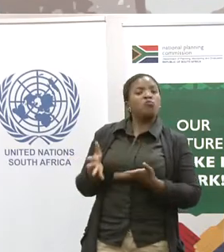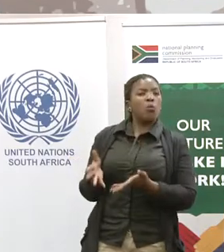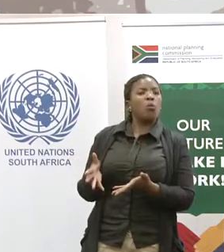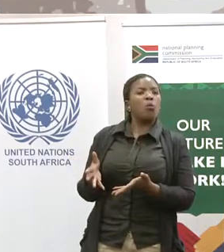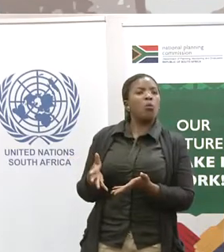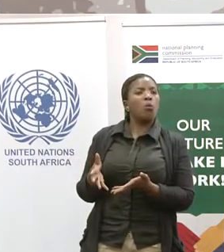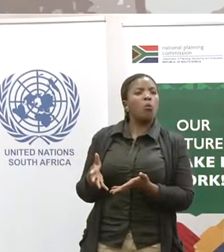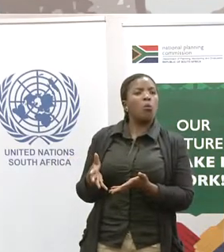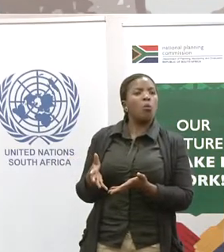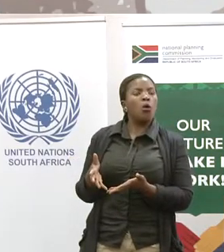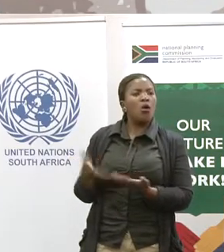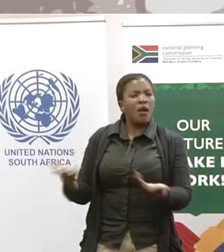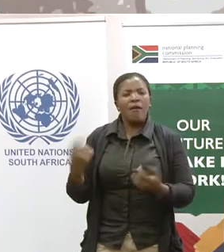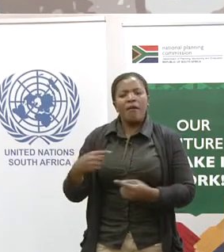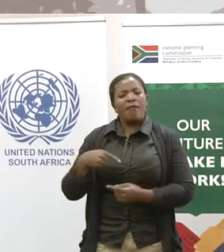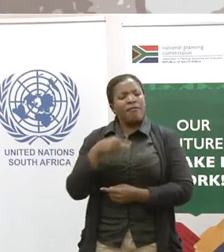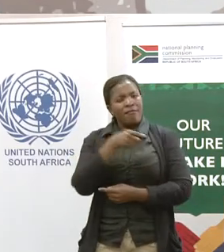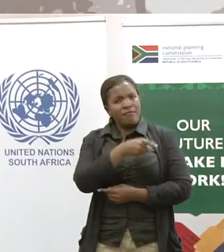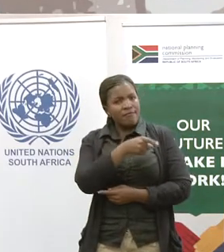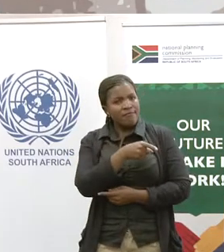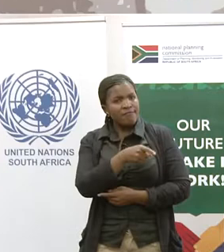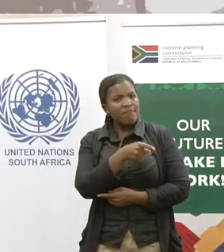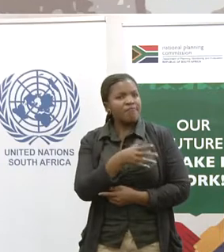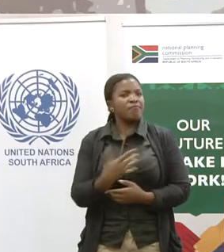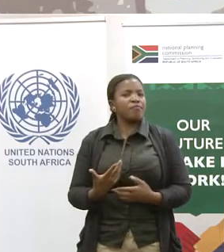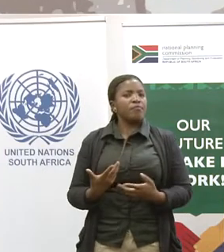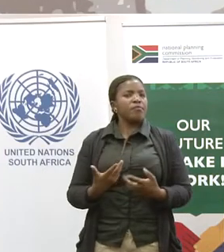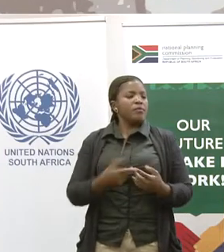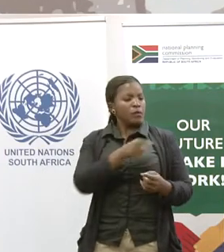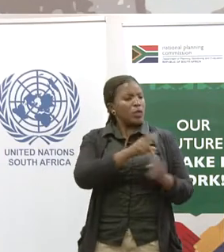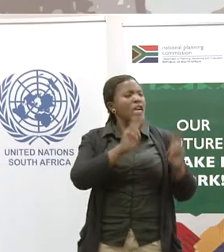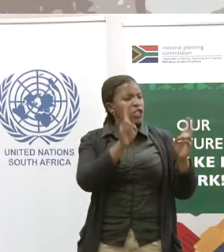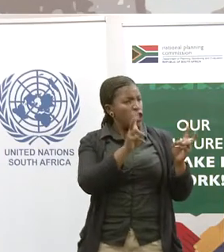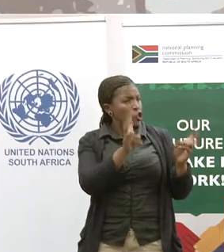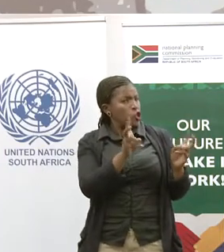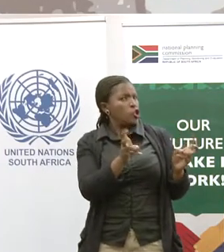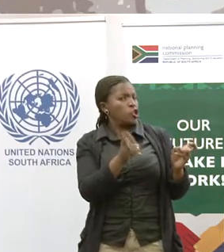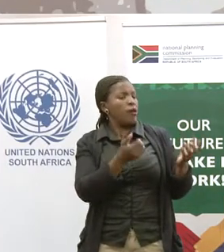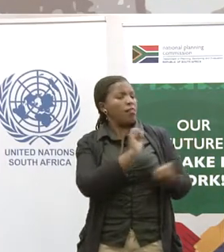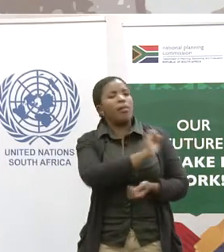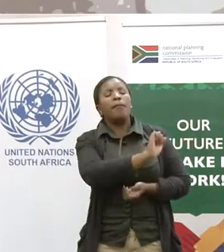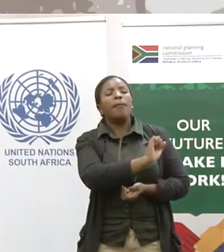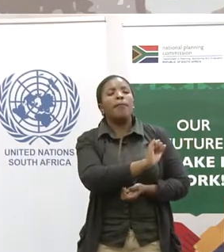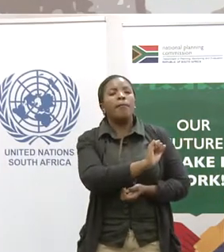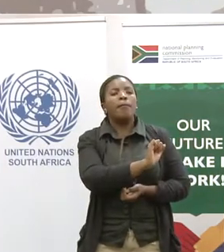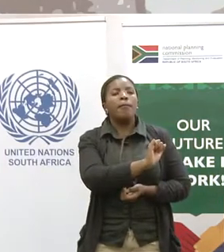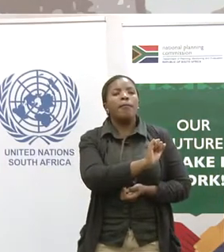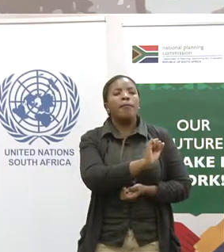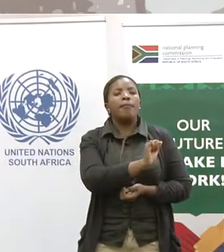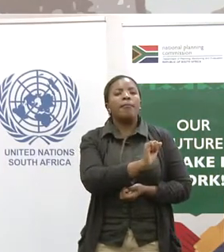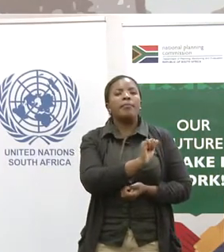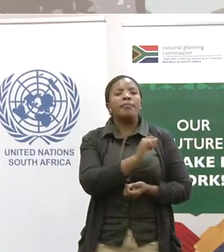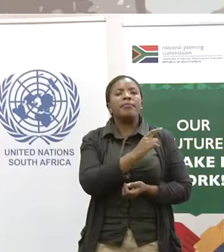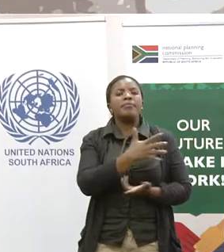And that would lead to them being able to talk about women's issues without really having to deal with the